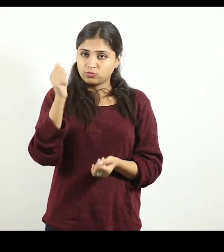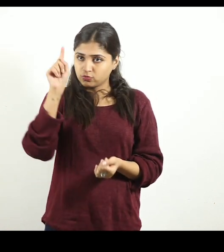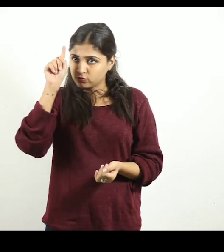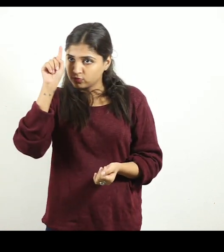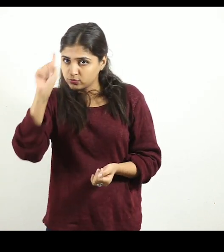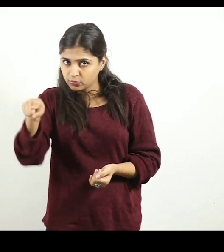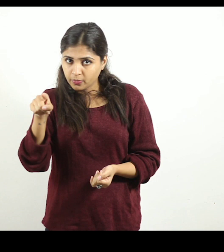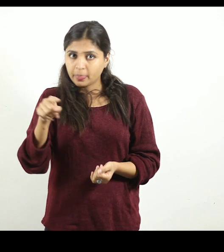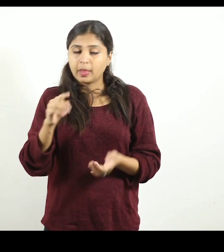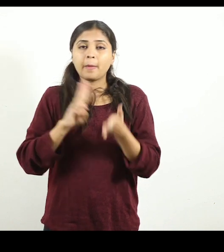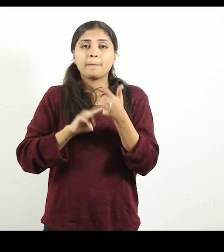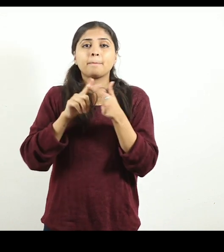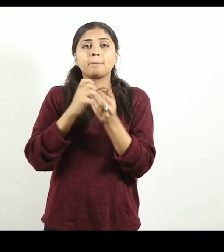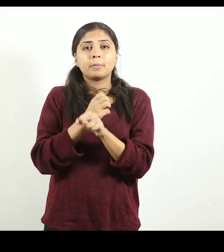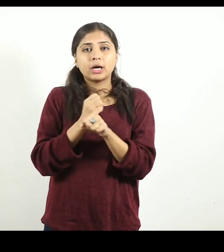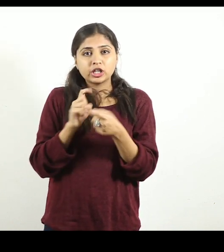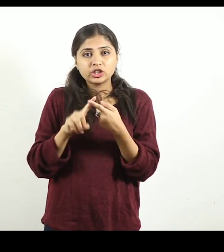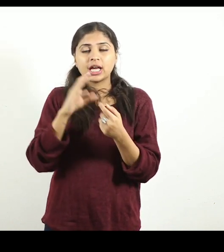Cells.